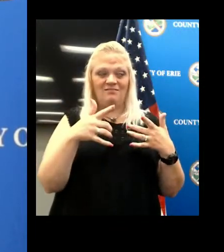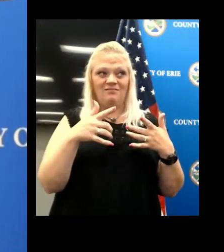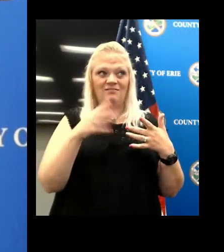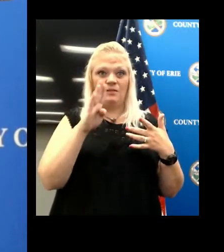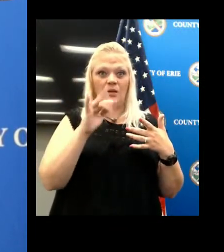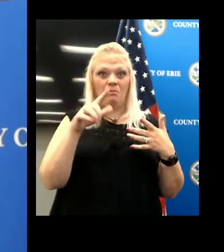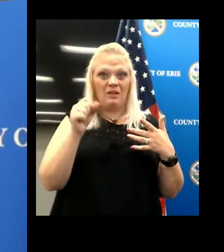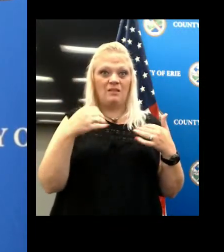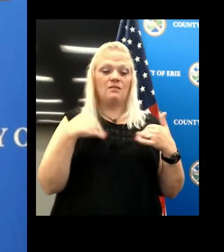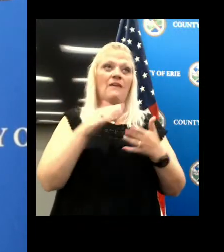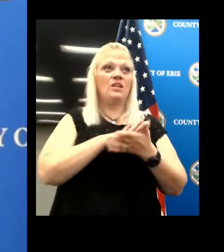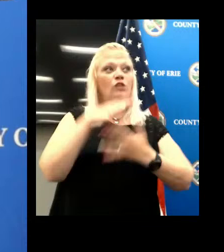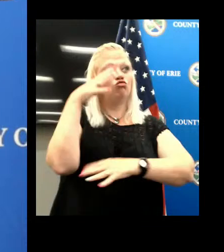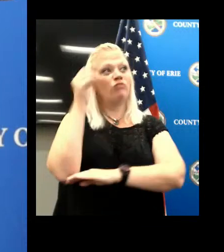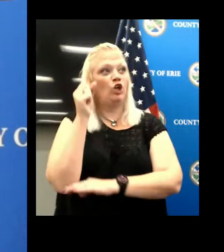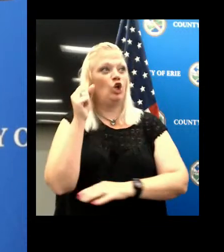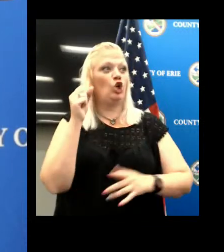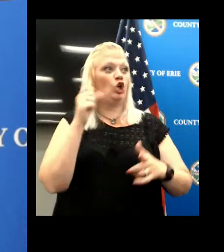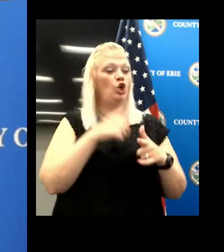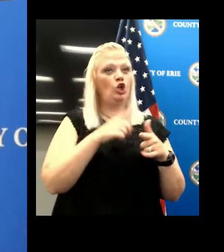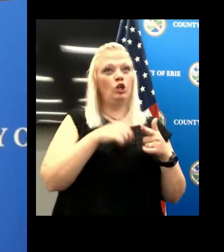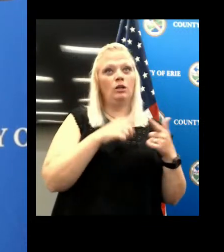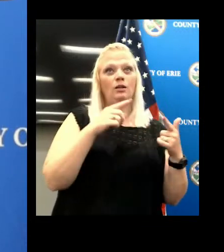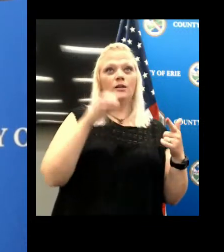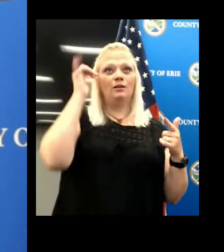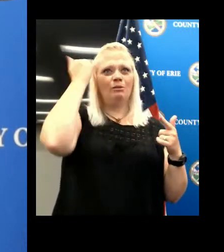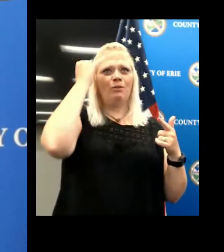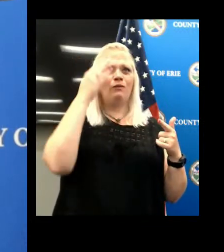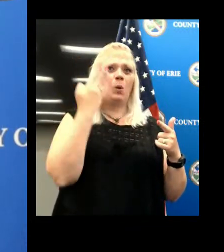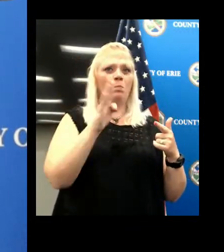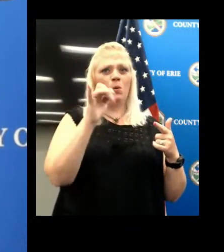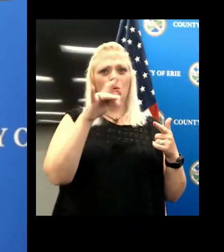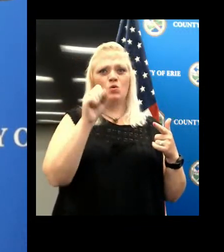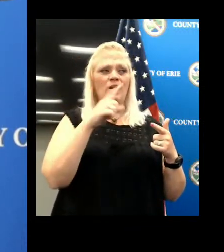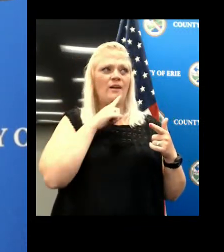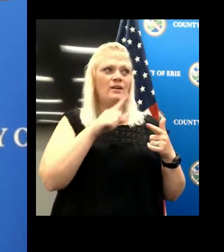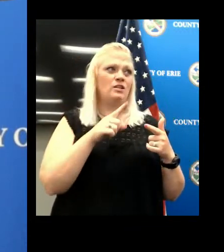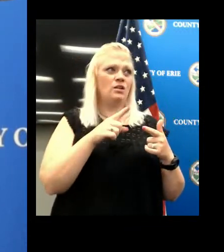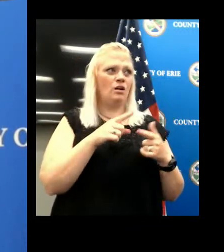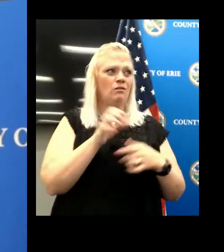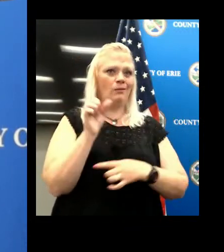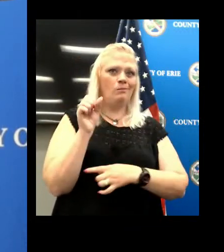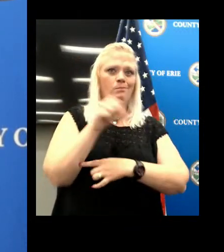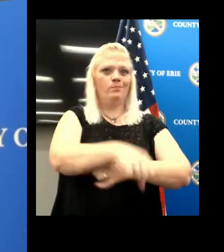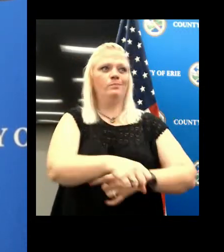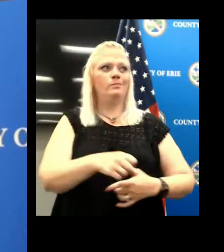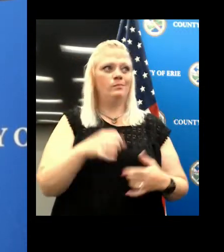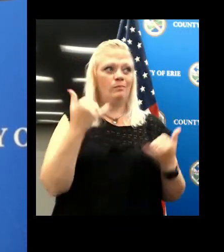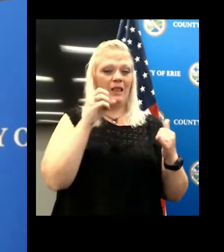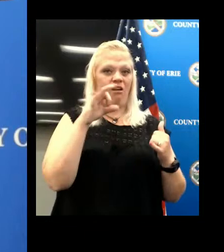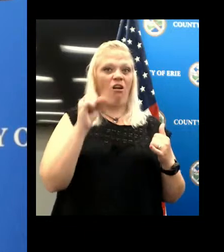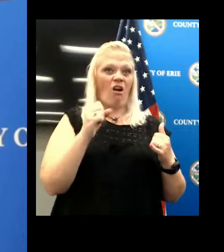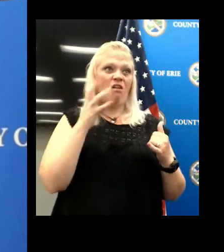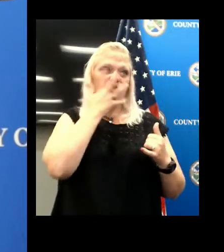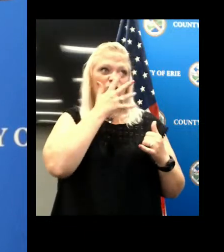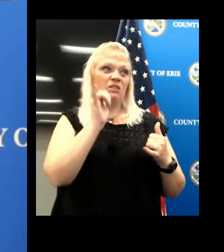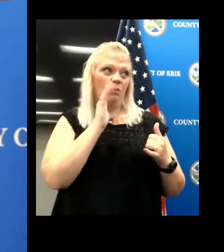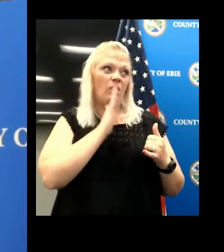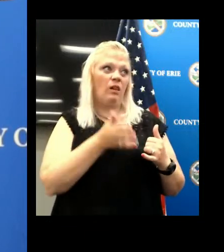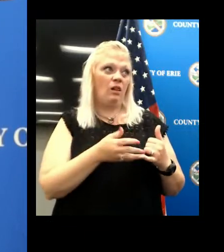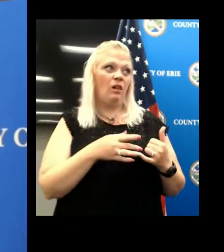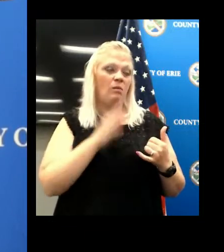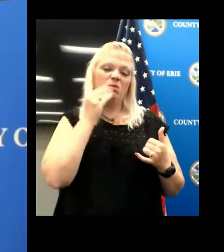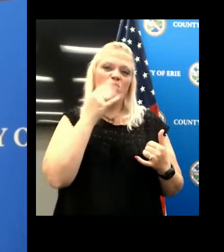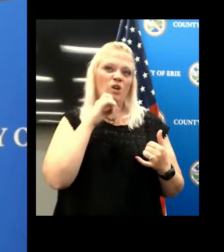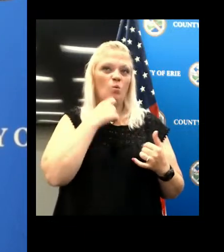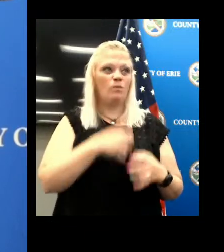Bills have a nice record and the Buffalo Blue Jays are kicking butt in the playoffs, because it's looking like they're going to make the playoffs. It should be pretty